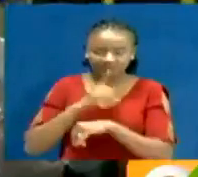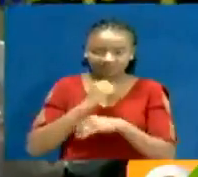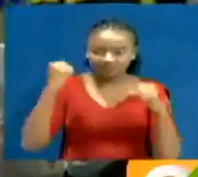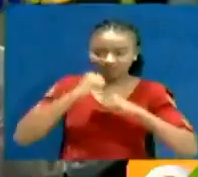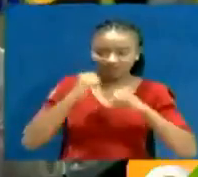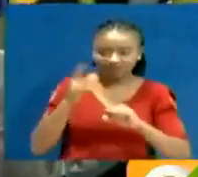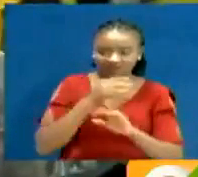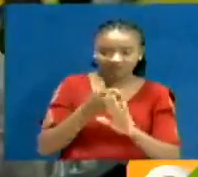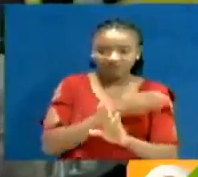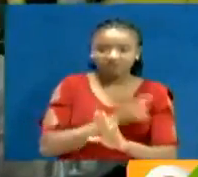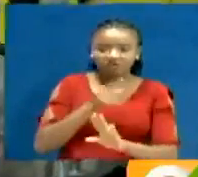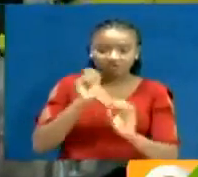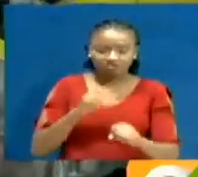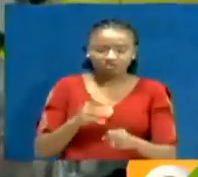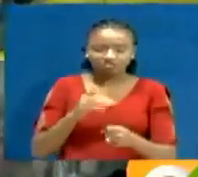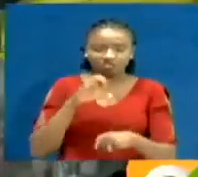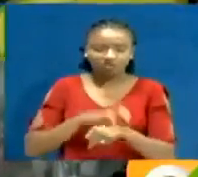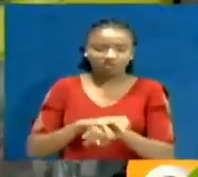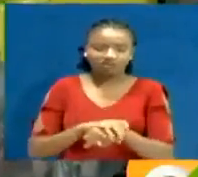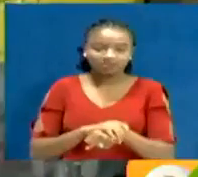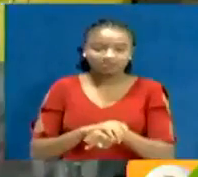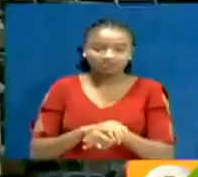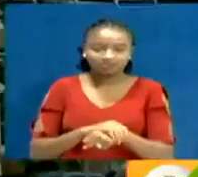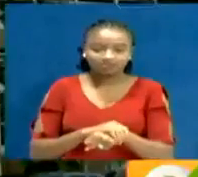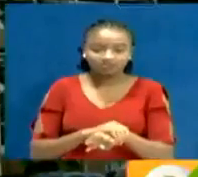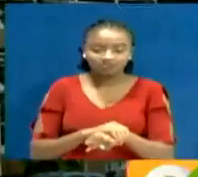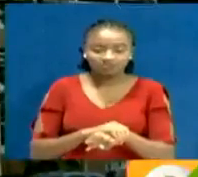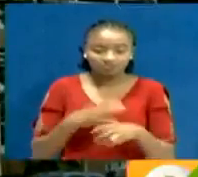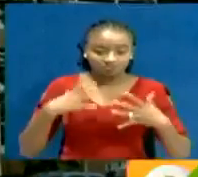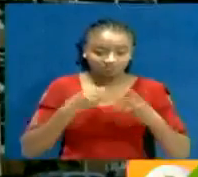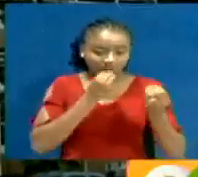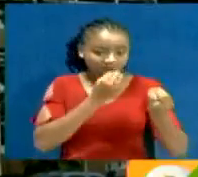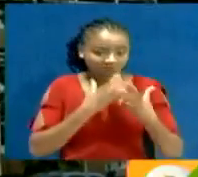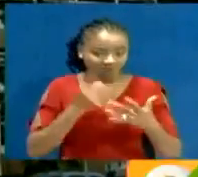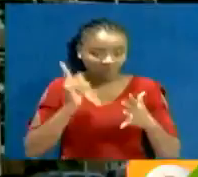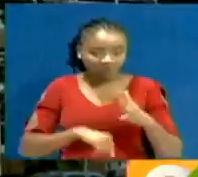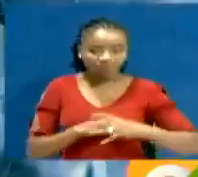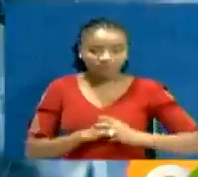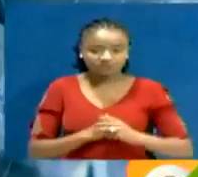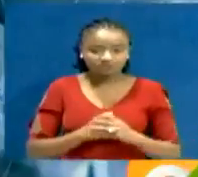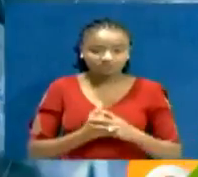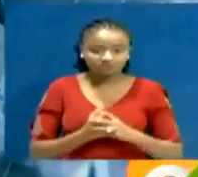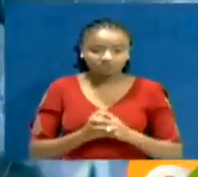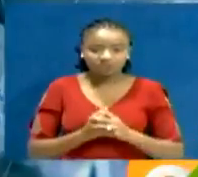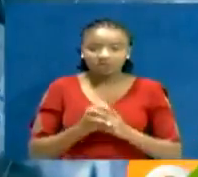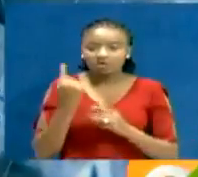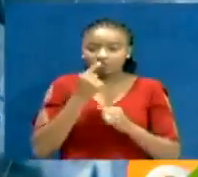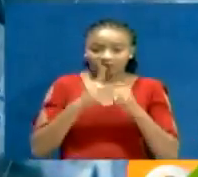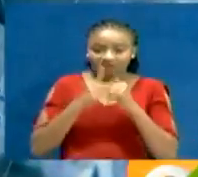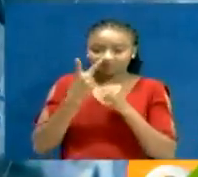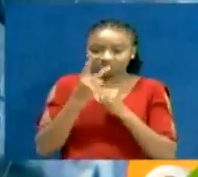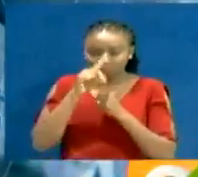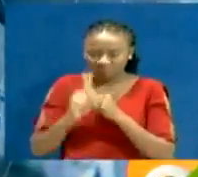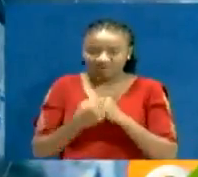COVAX facility will have arrived in the country. Sources close to Citizen TV, however, indicate that only